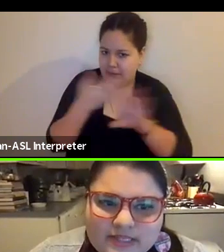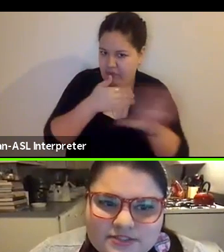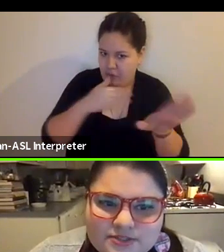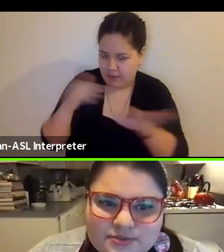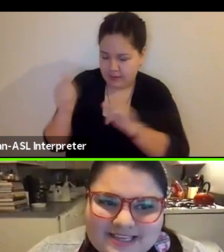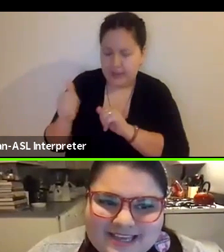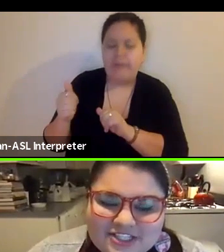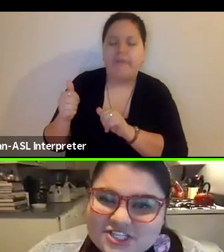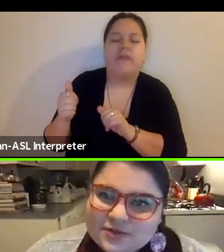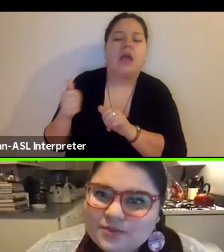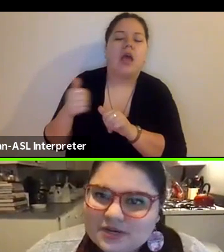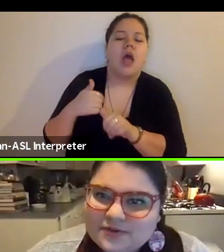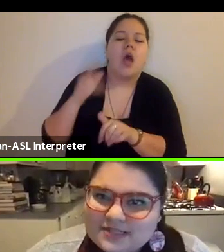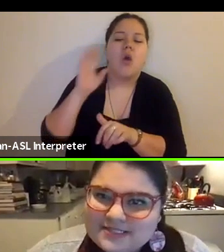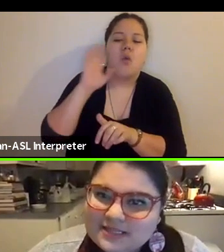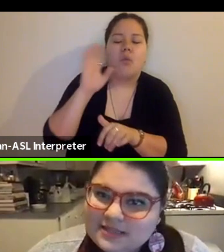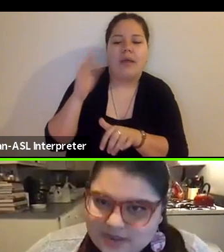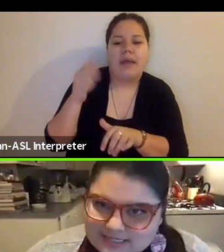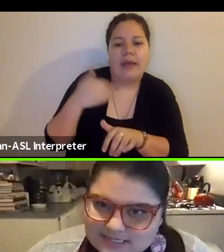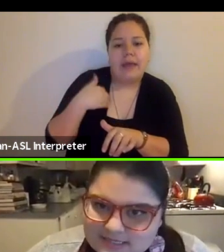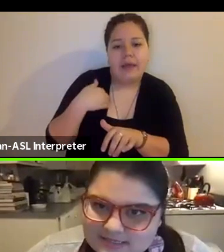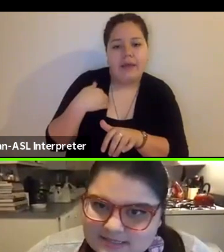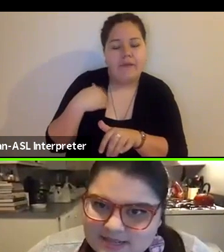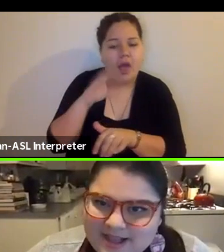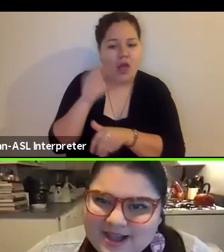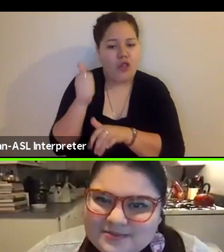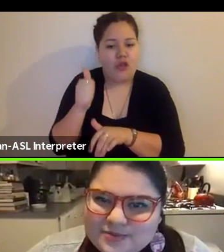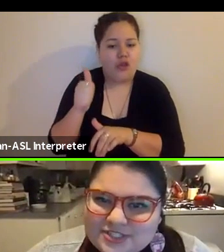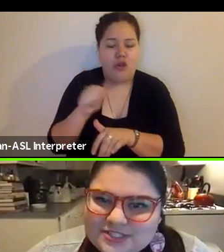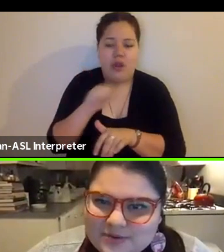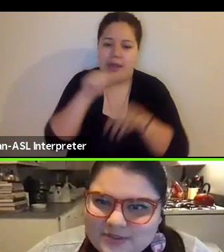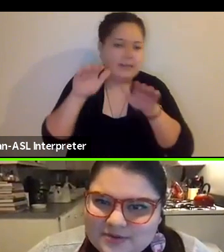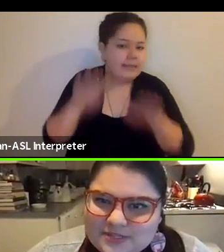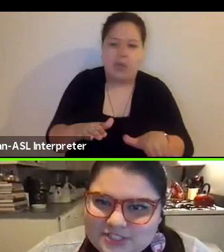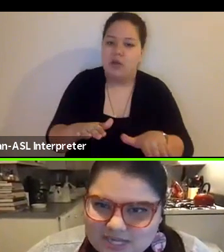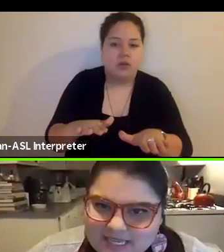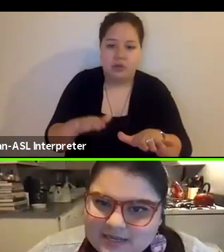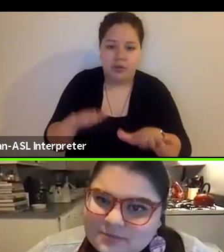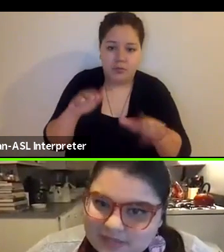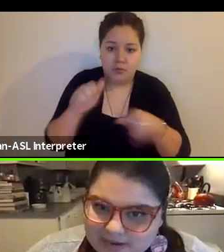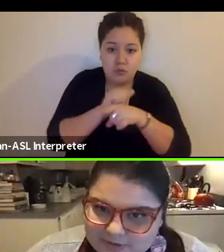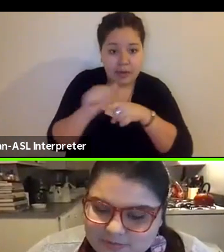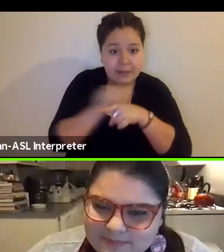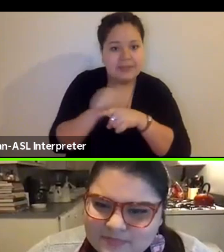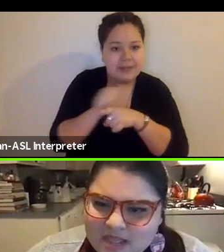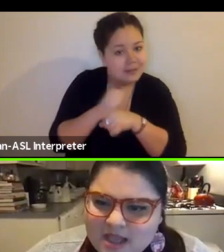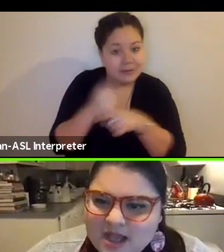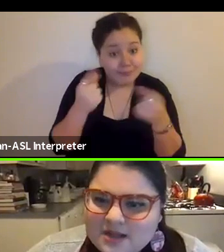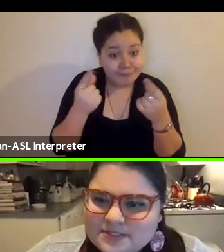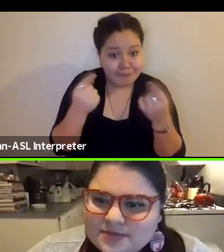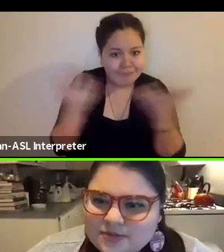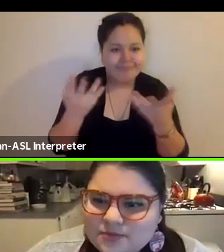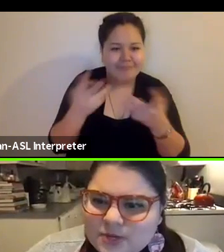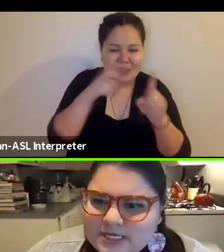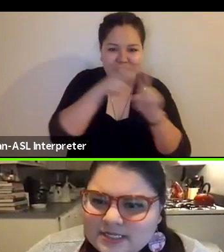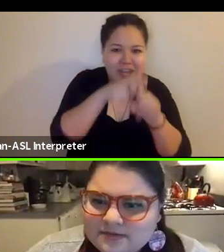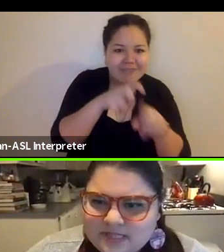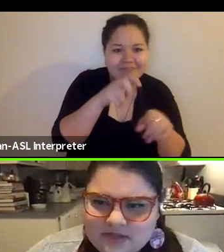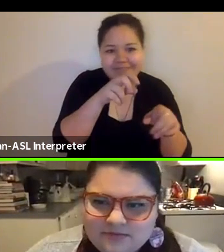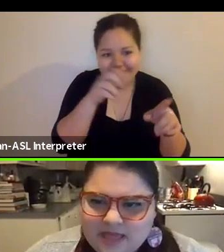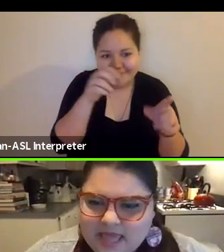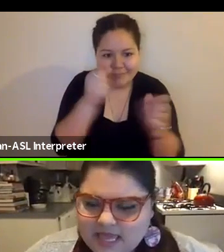we're going to engage in another one of our unsettling practices, which is going through and checking in with everyone. So if you